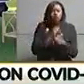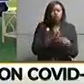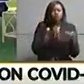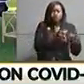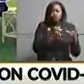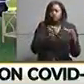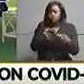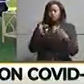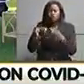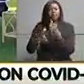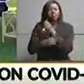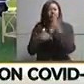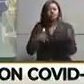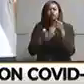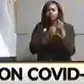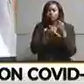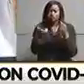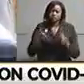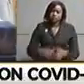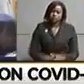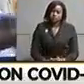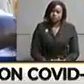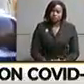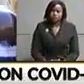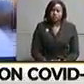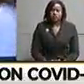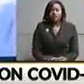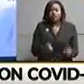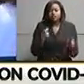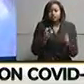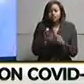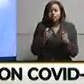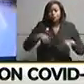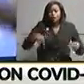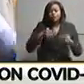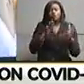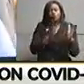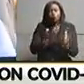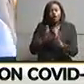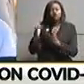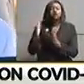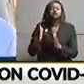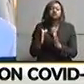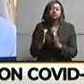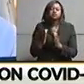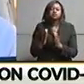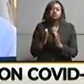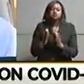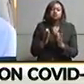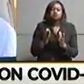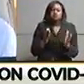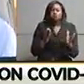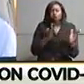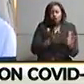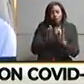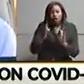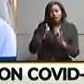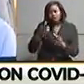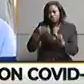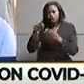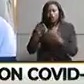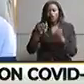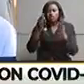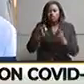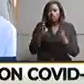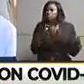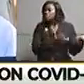crooks. And we organized a parallel supply chain to bring things and